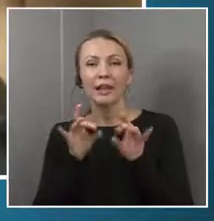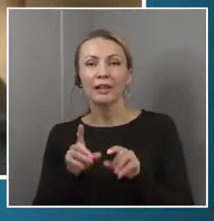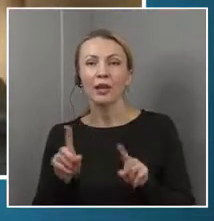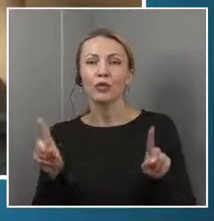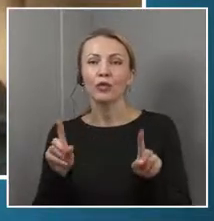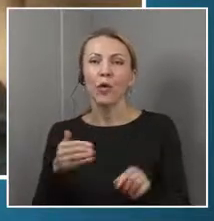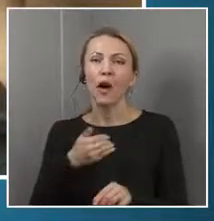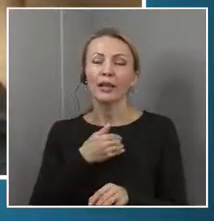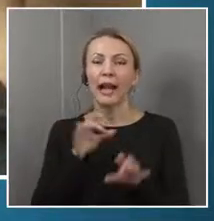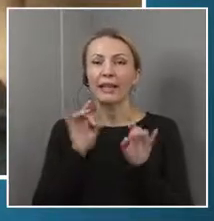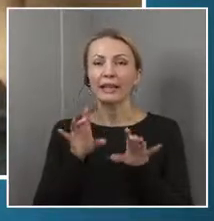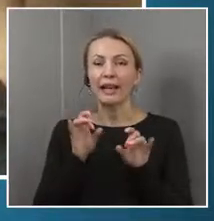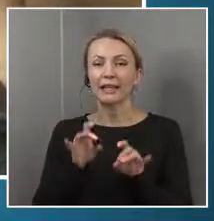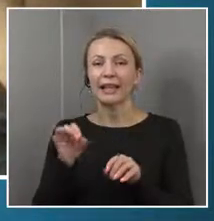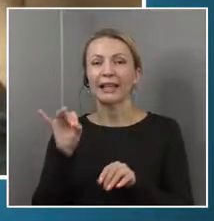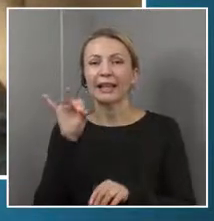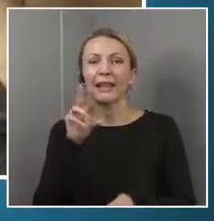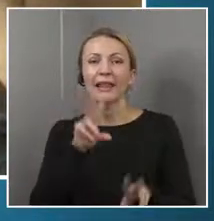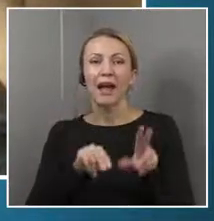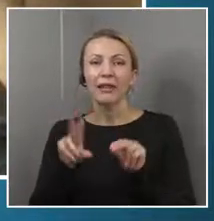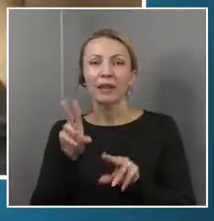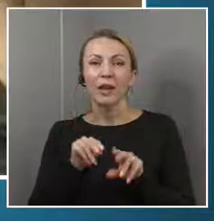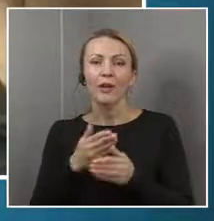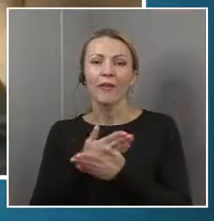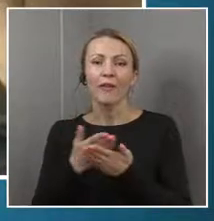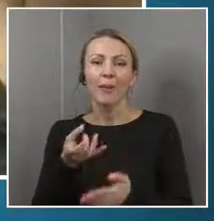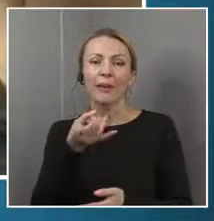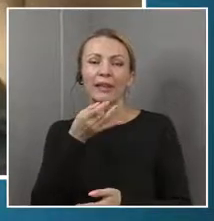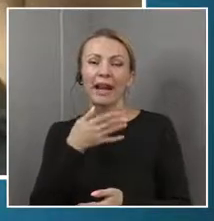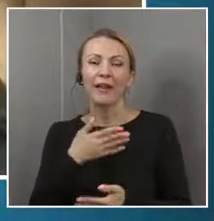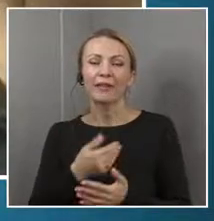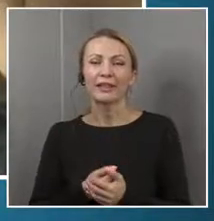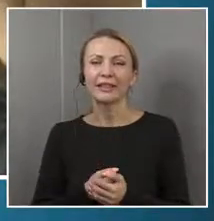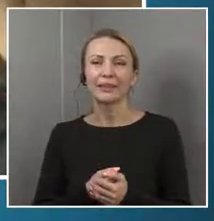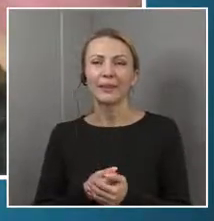you to get some historical context.